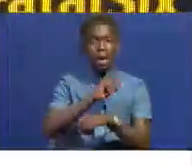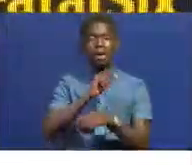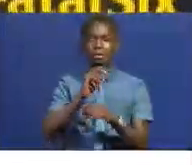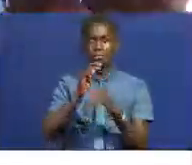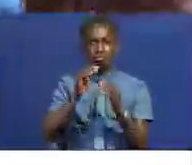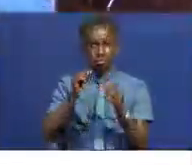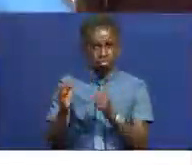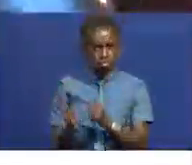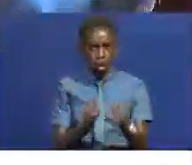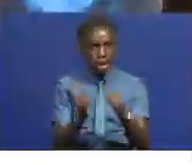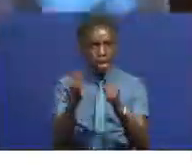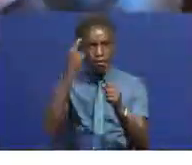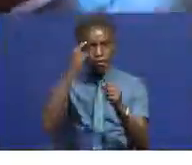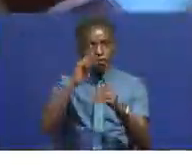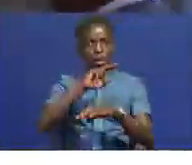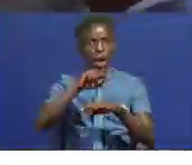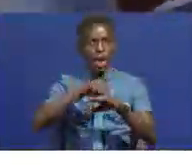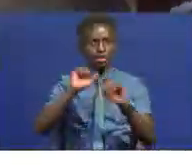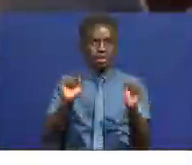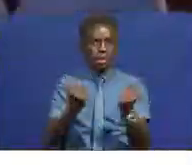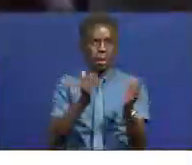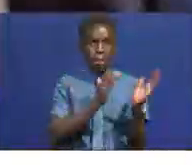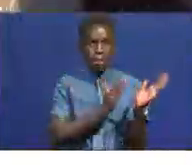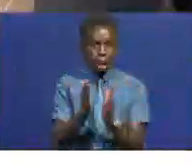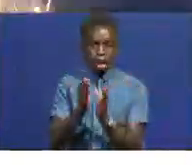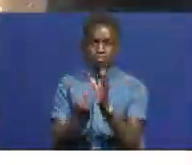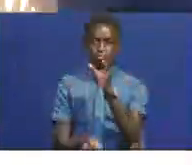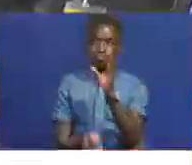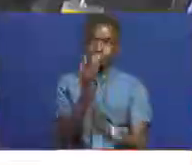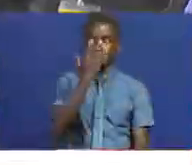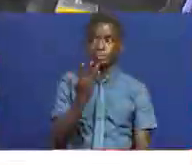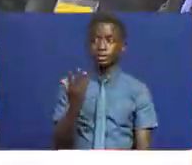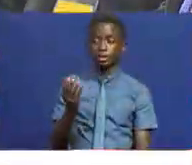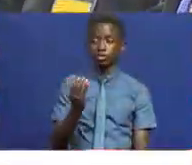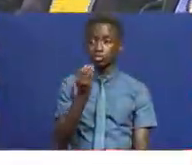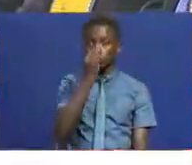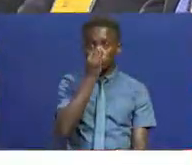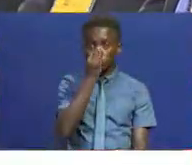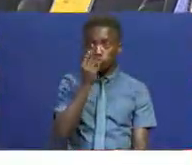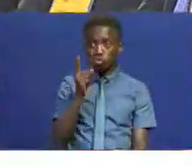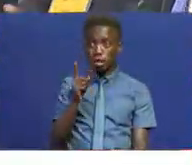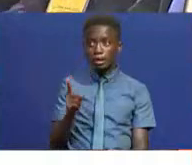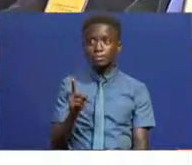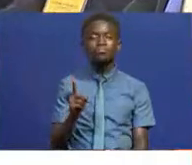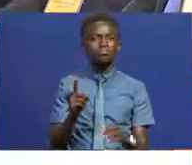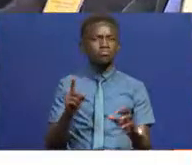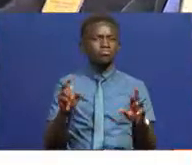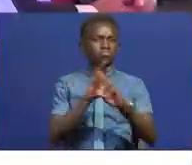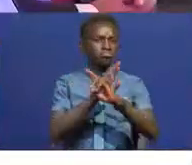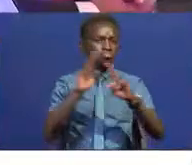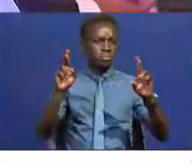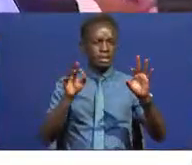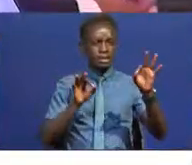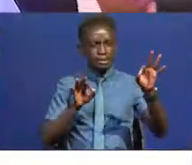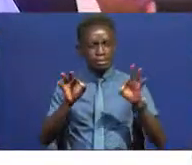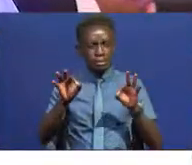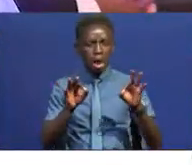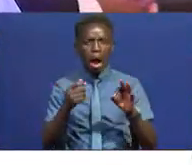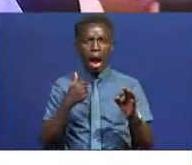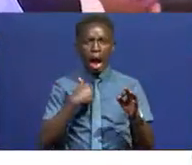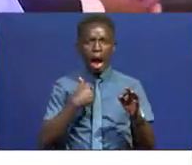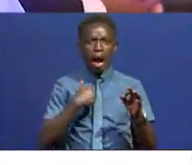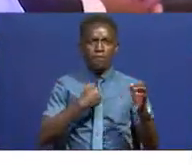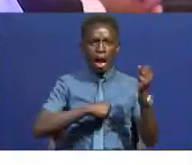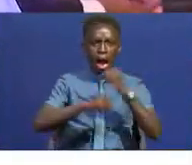to cure. The launch of the plan by President William Ruto in Nairobi sets the stage for radical measures to stem road